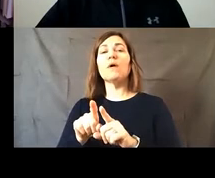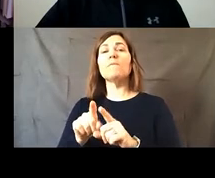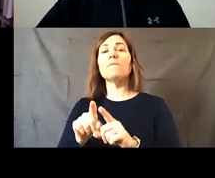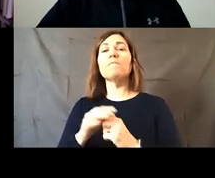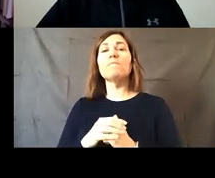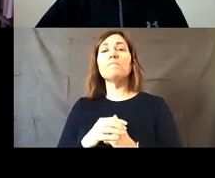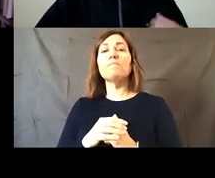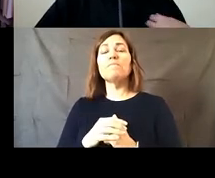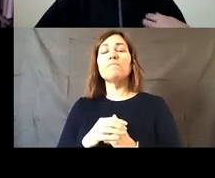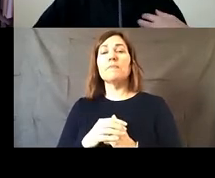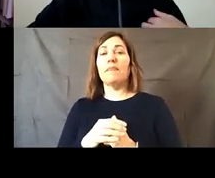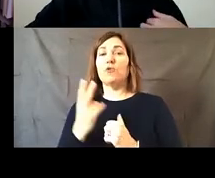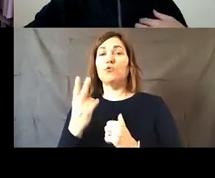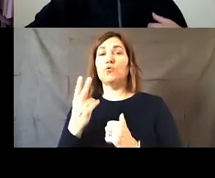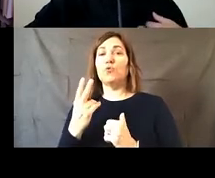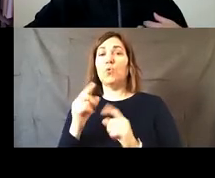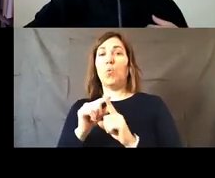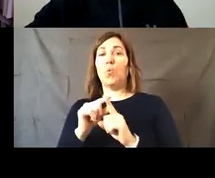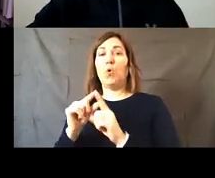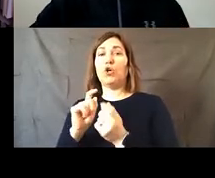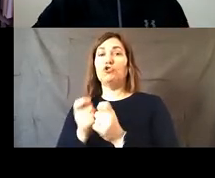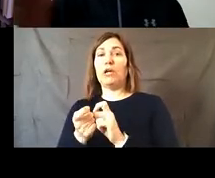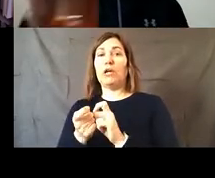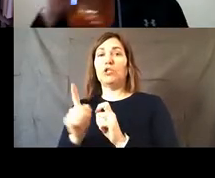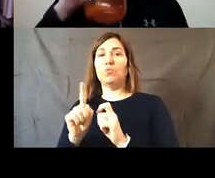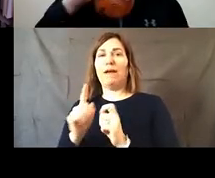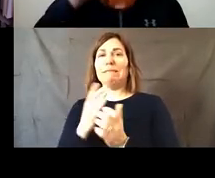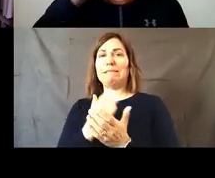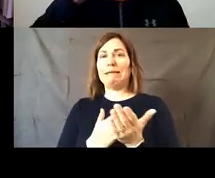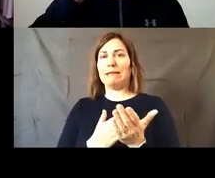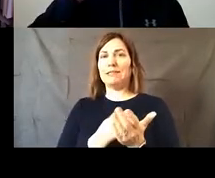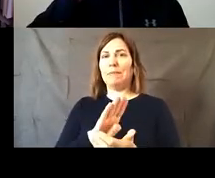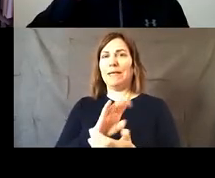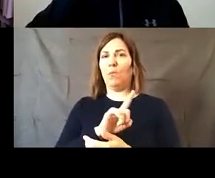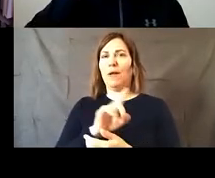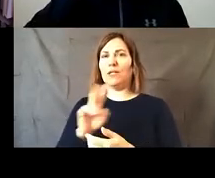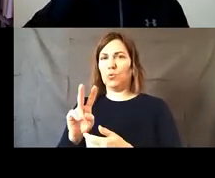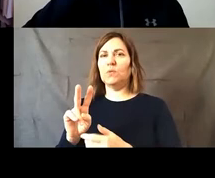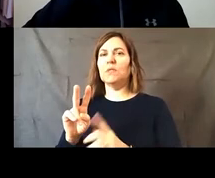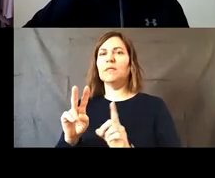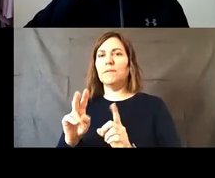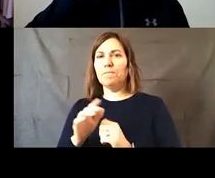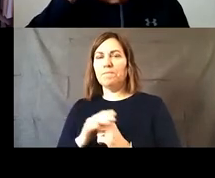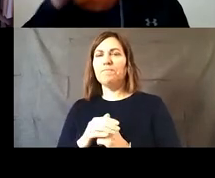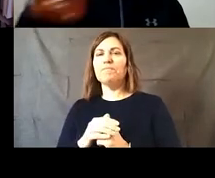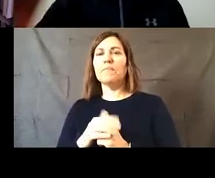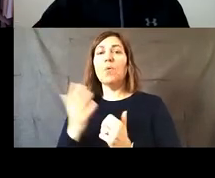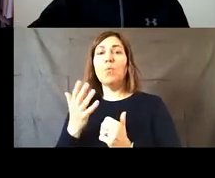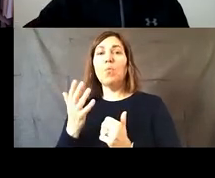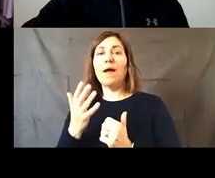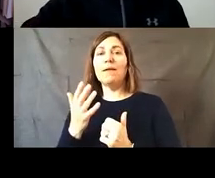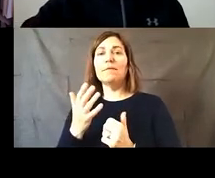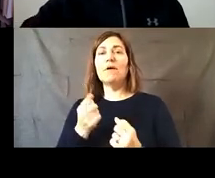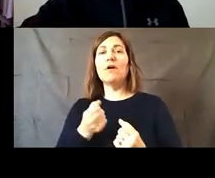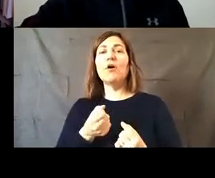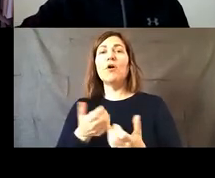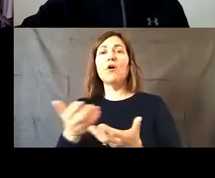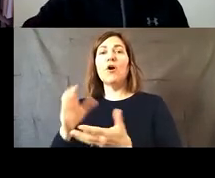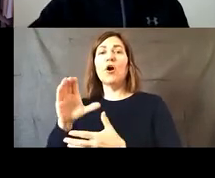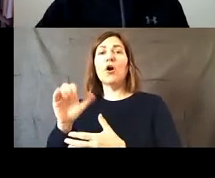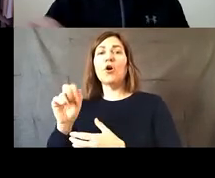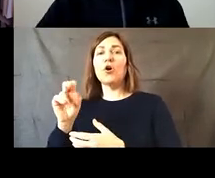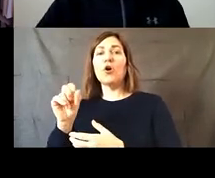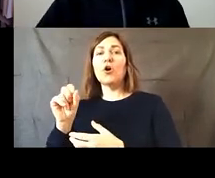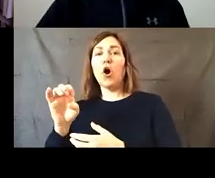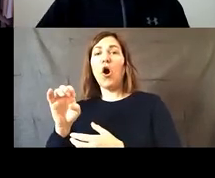two word changes in sections B, one and two, which just is cause the eviction or dispossession is stricken out